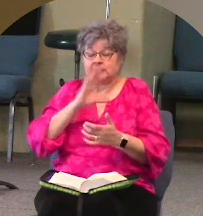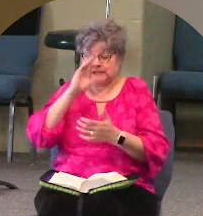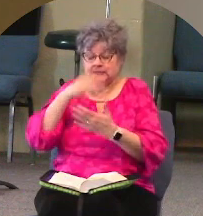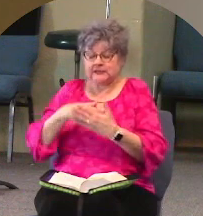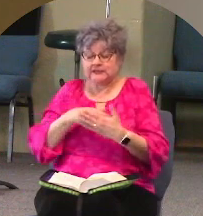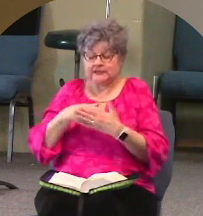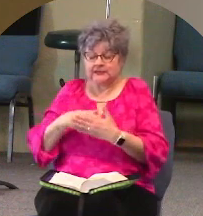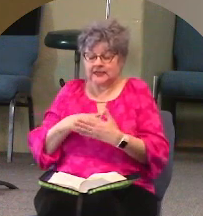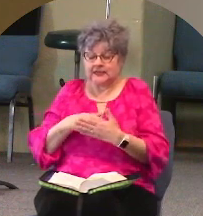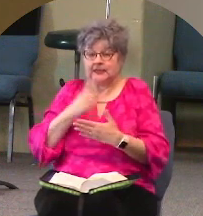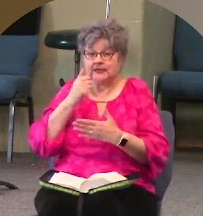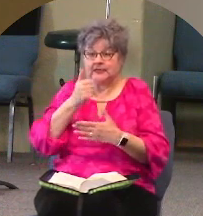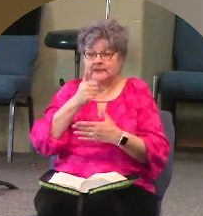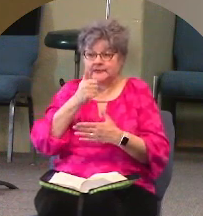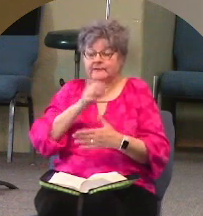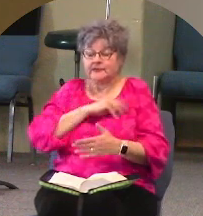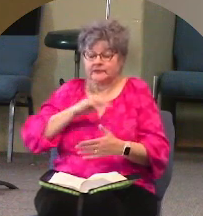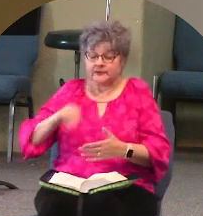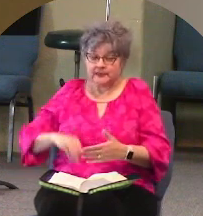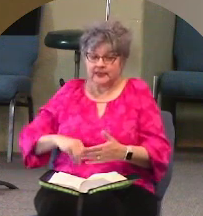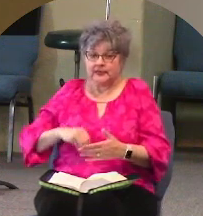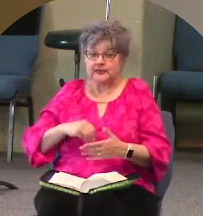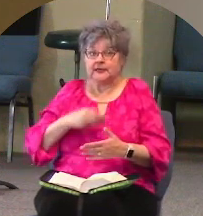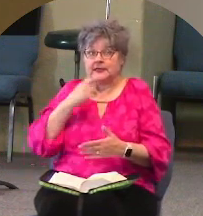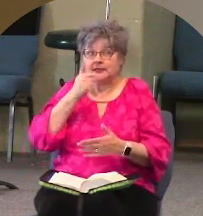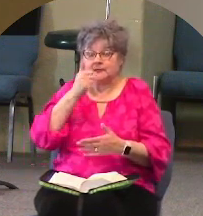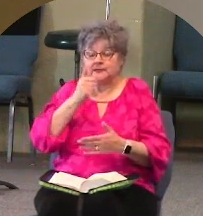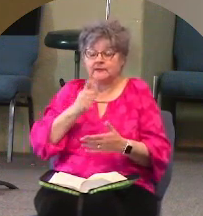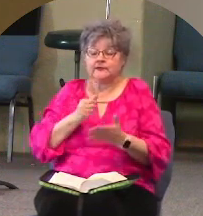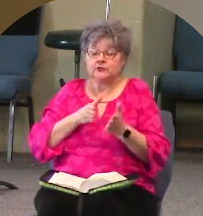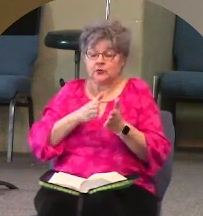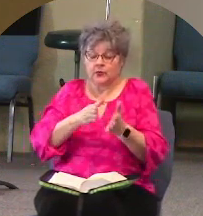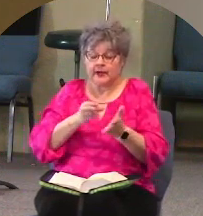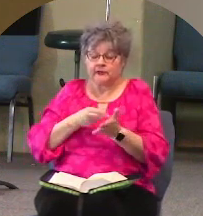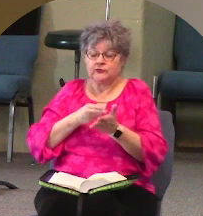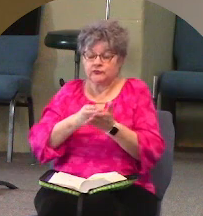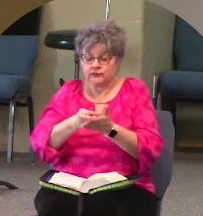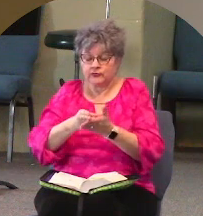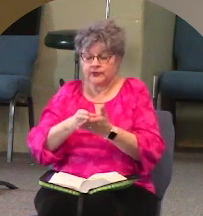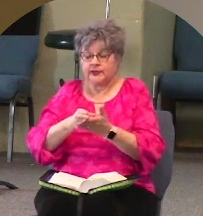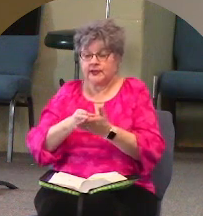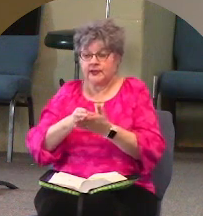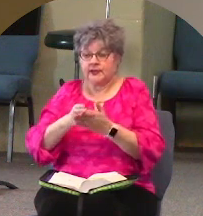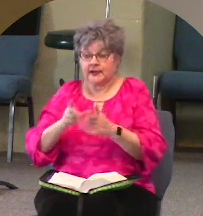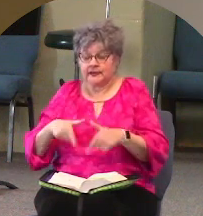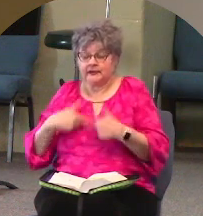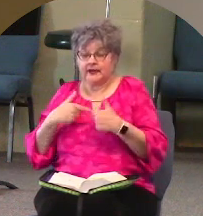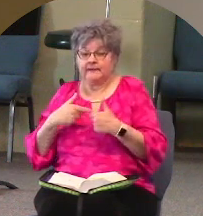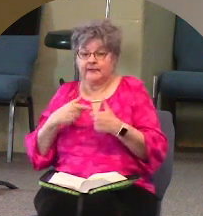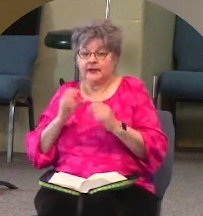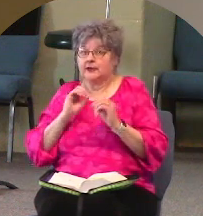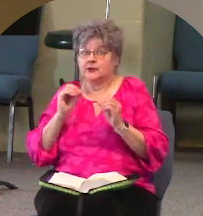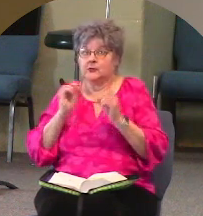life that Paul writes about in Romans. And that no one comes to the Father except by me.